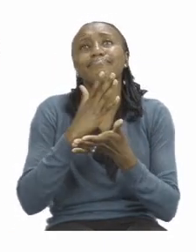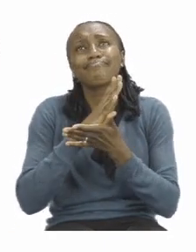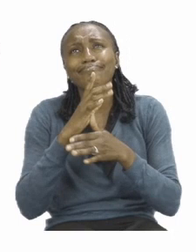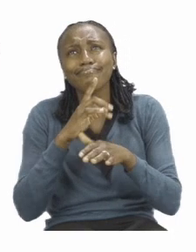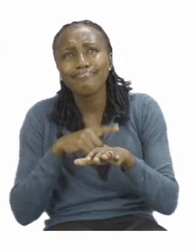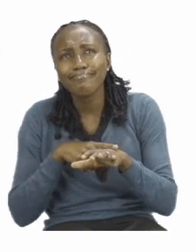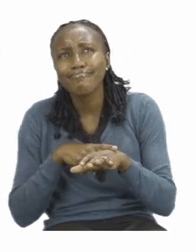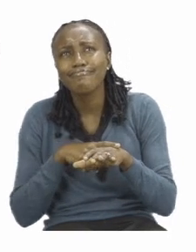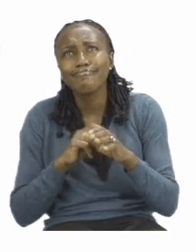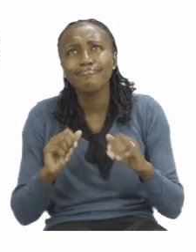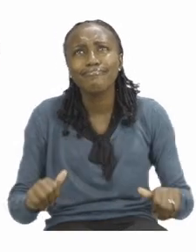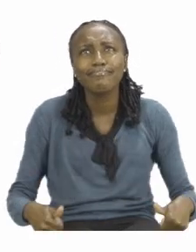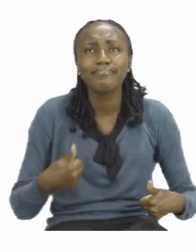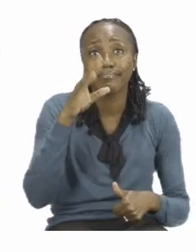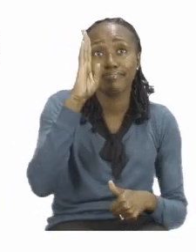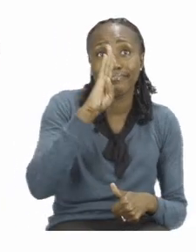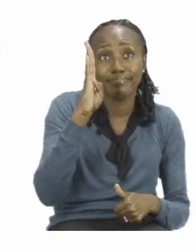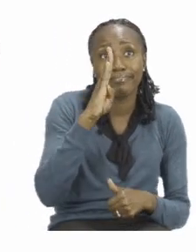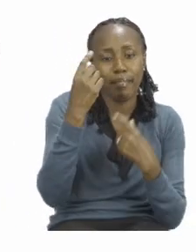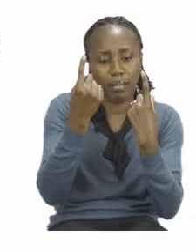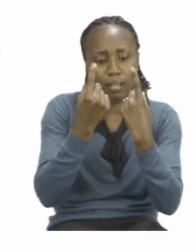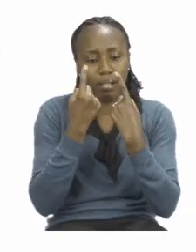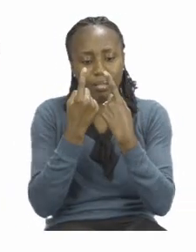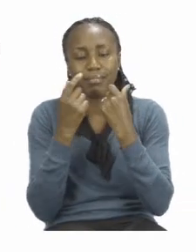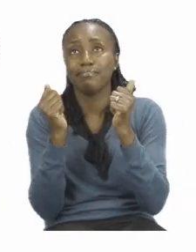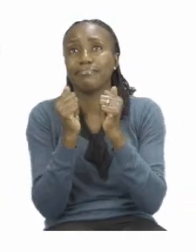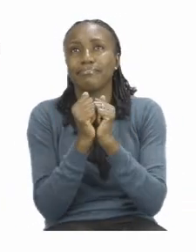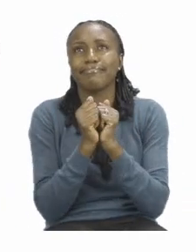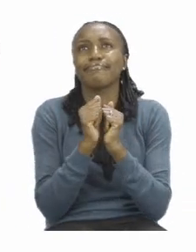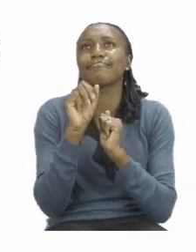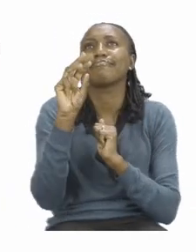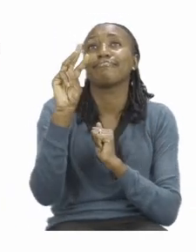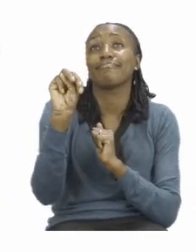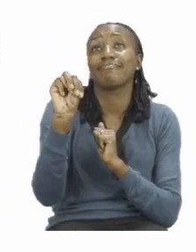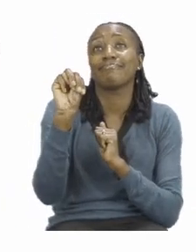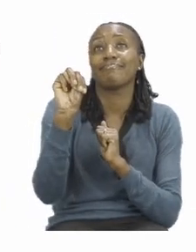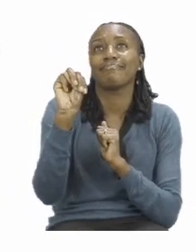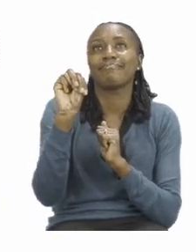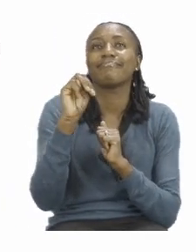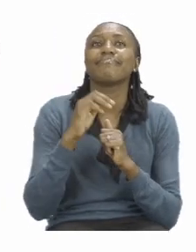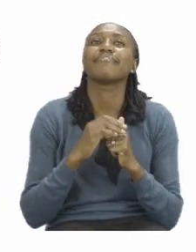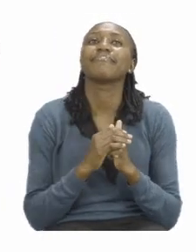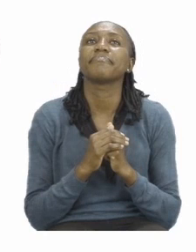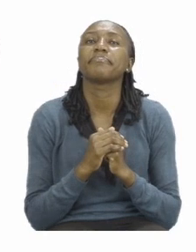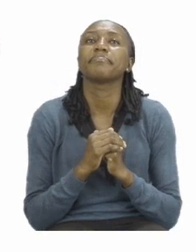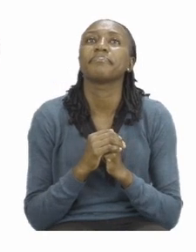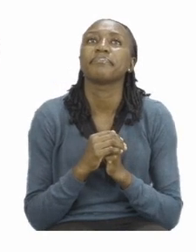Sometimes Ben plays at the beach with Mike.